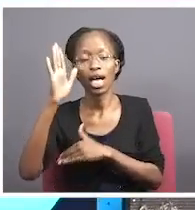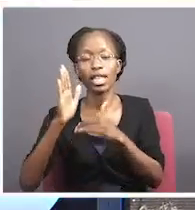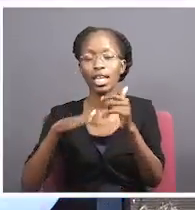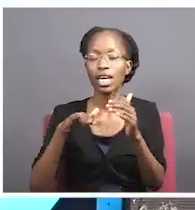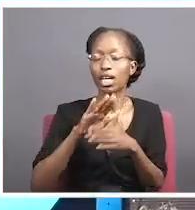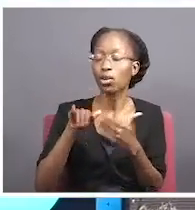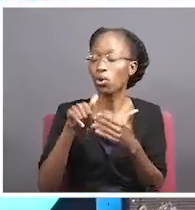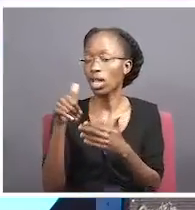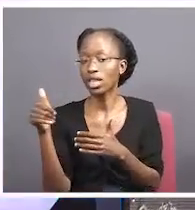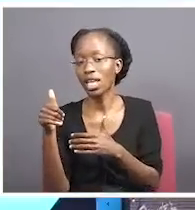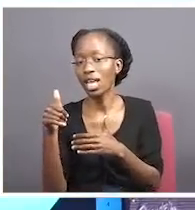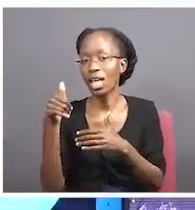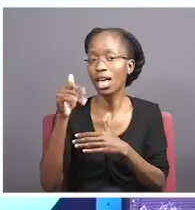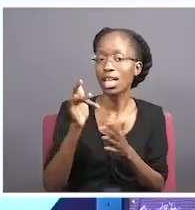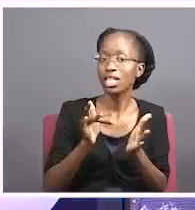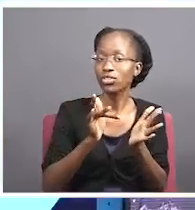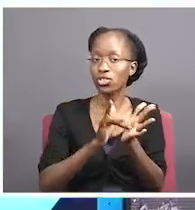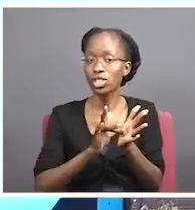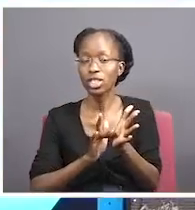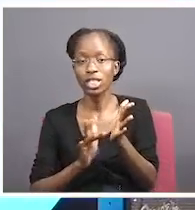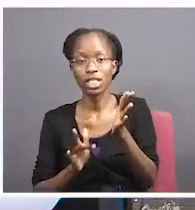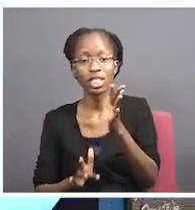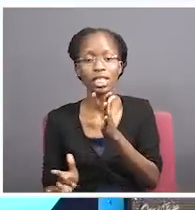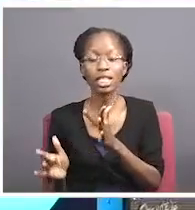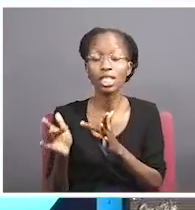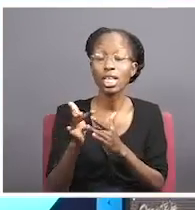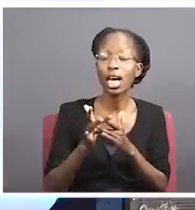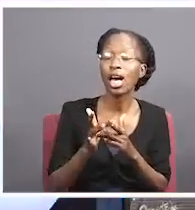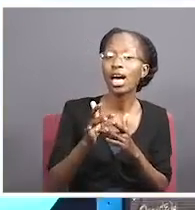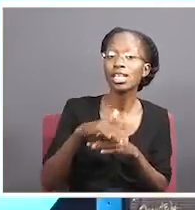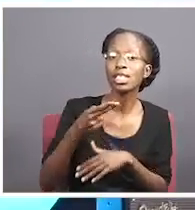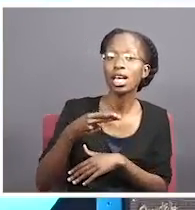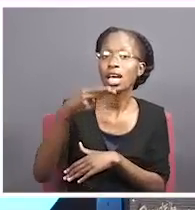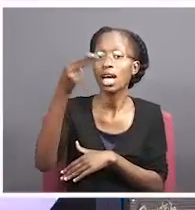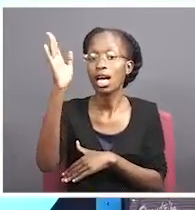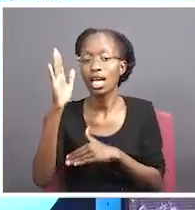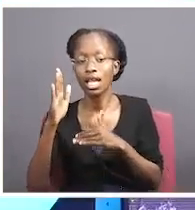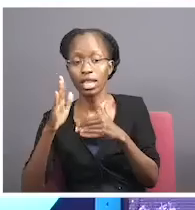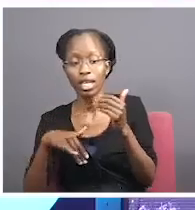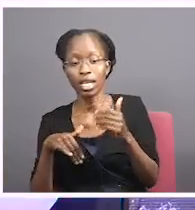Jesus. Your name. Jesus.